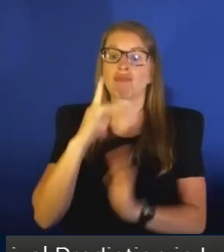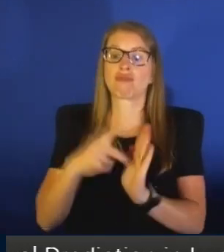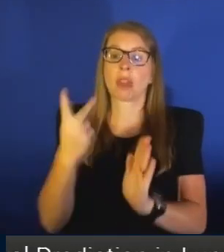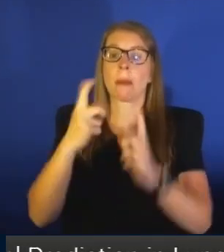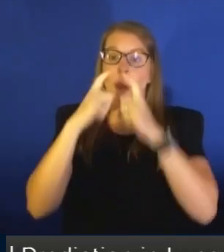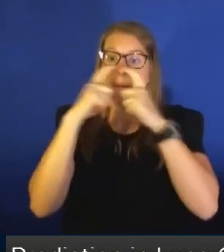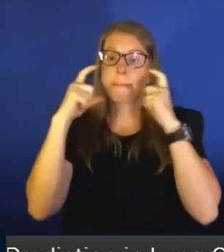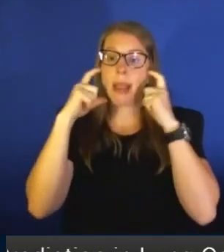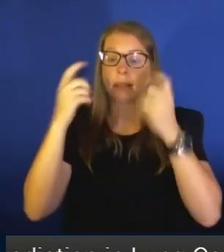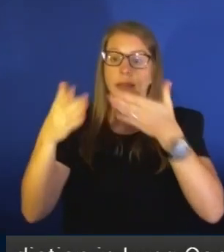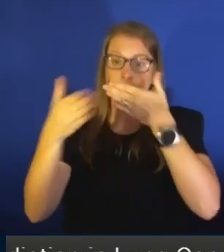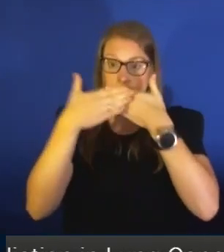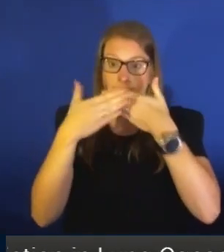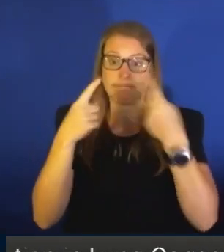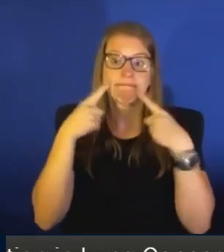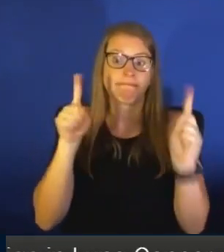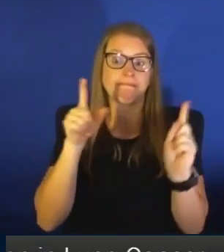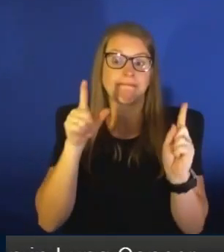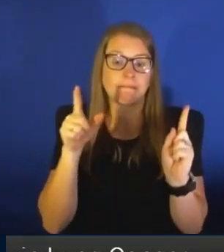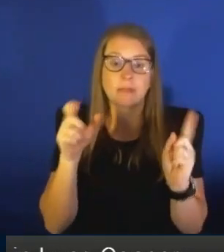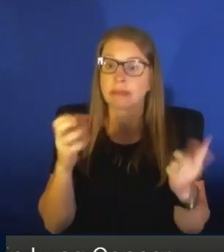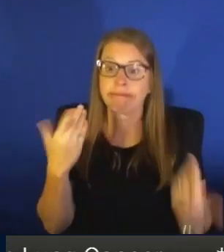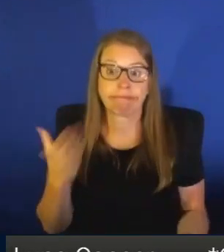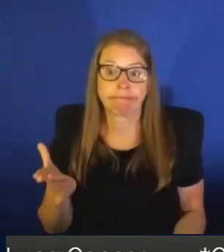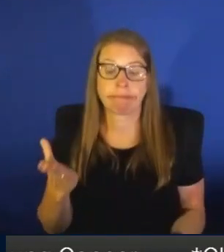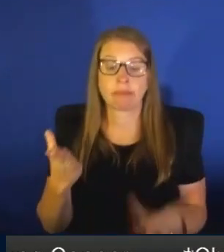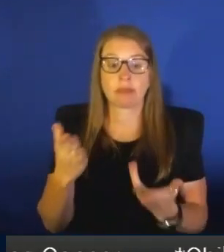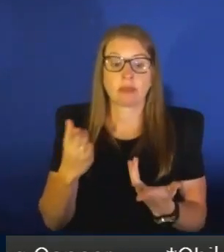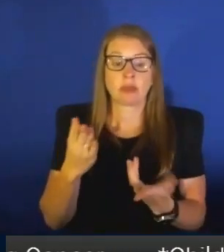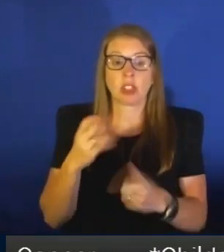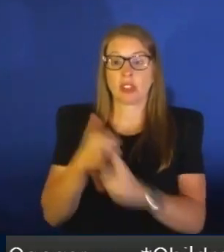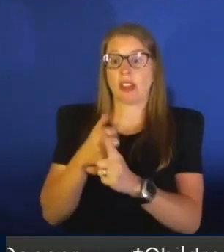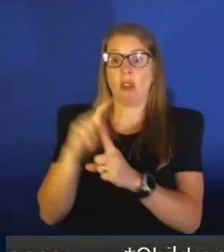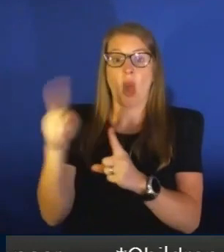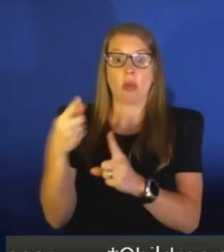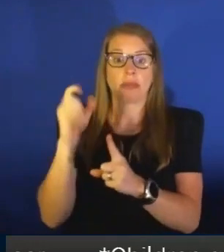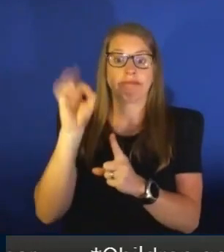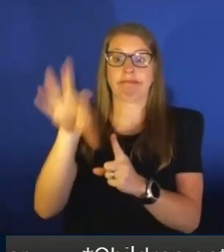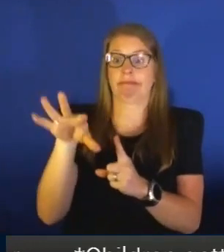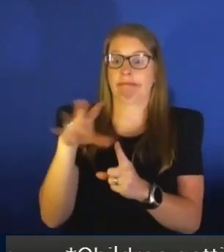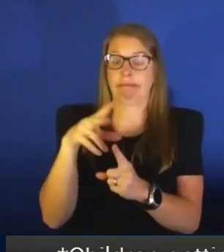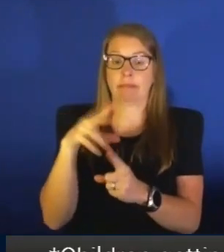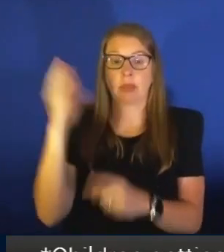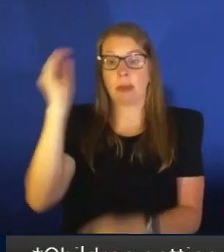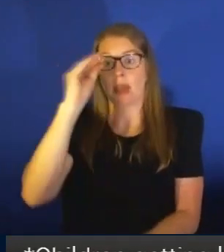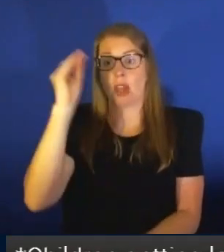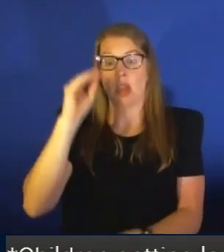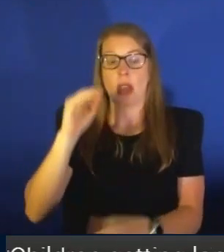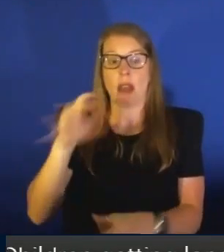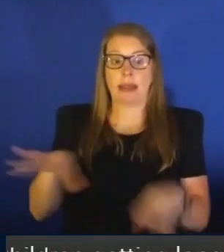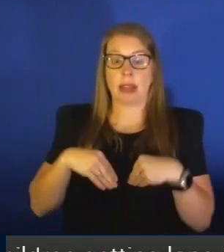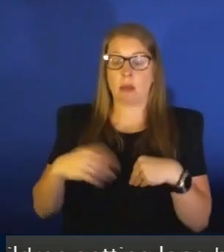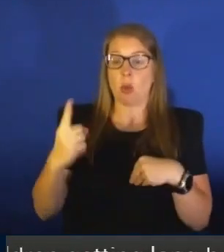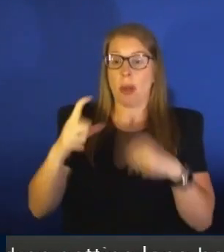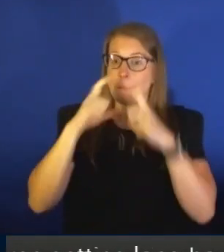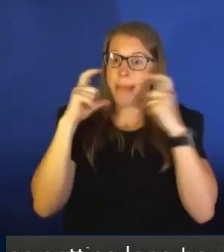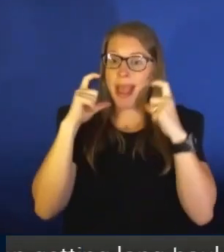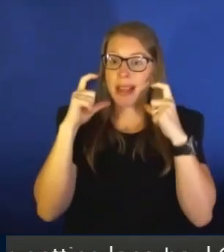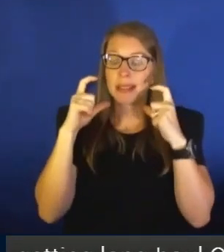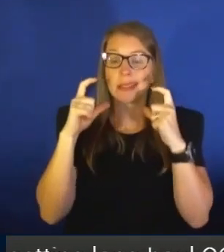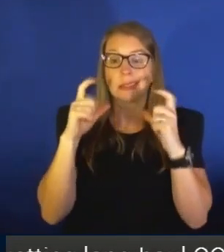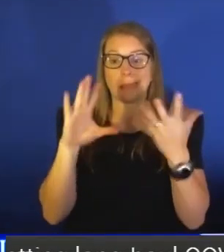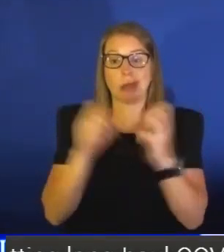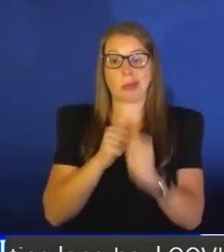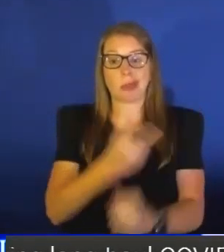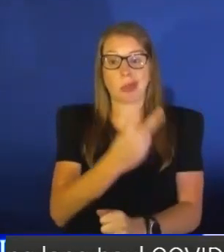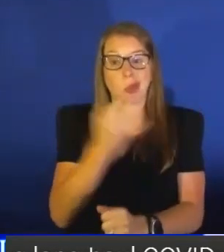not work. True or not? I know you've always given your opinion. You're like, I'll take somebody wearing one mask over two. But what is your thoughts on that? You know, I